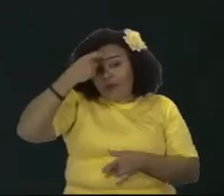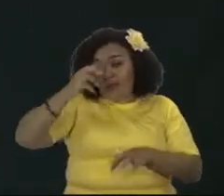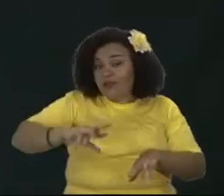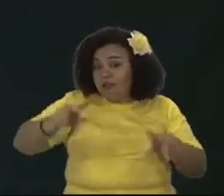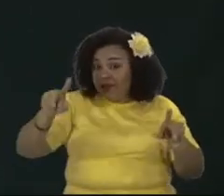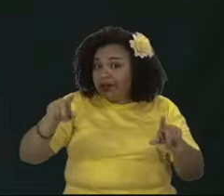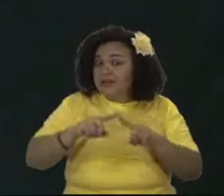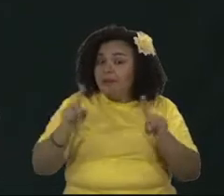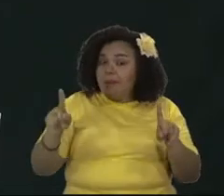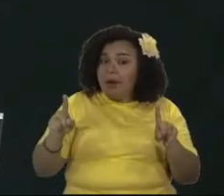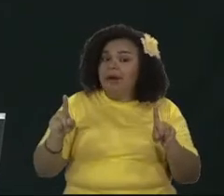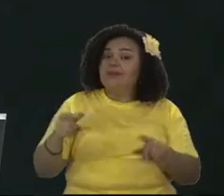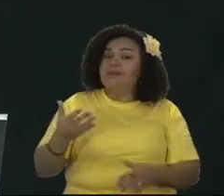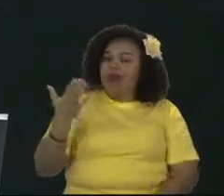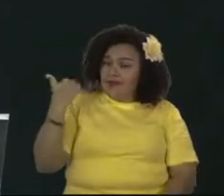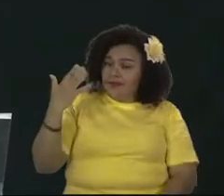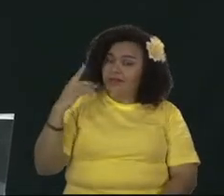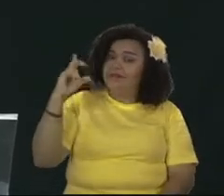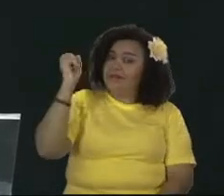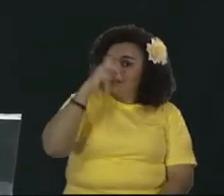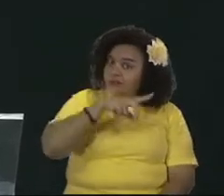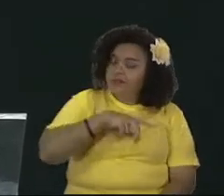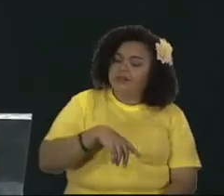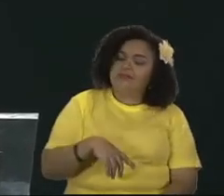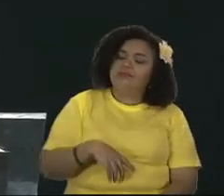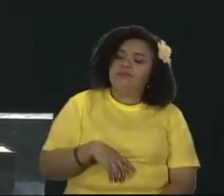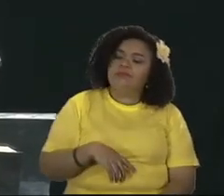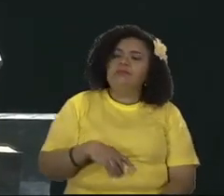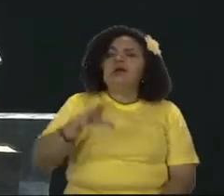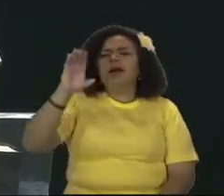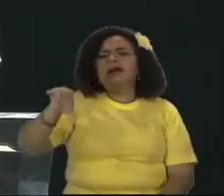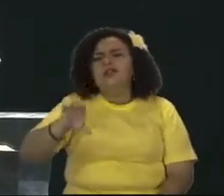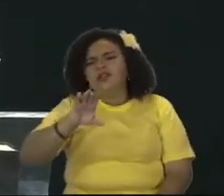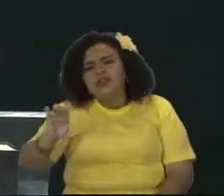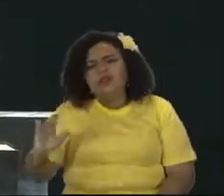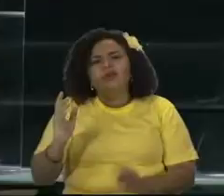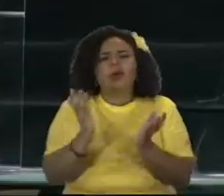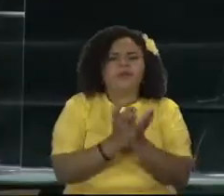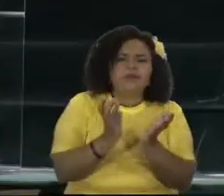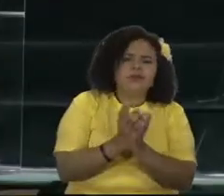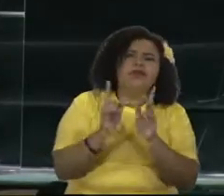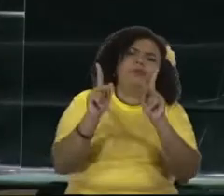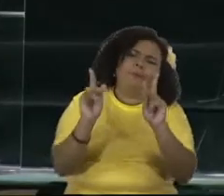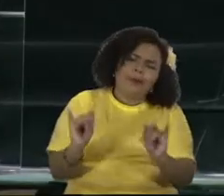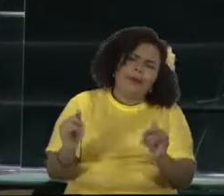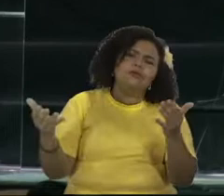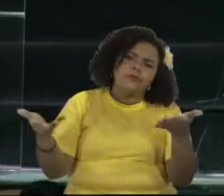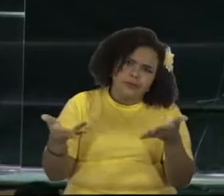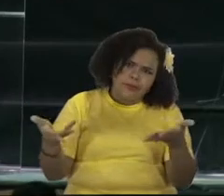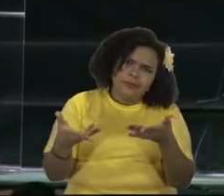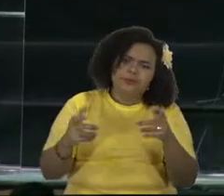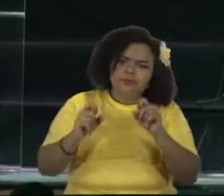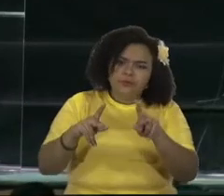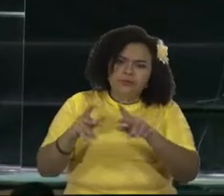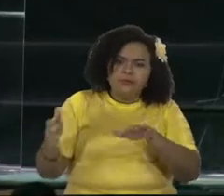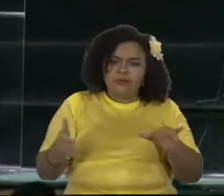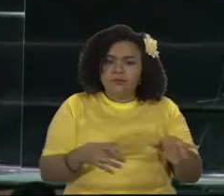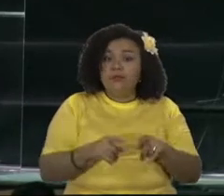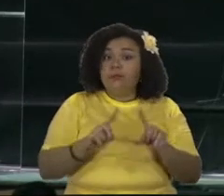of fight anymore. More or less. And I remember that my neighbor, when he tried to